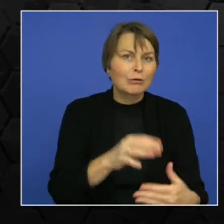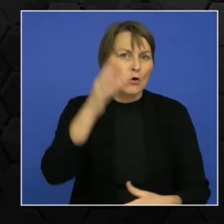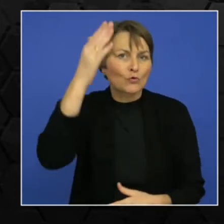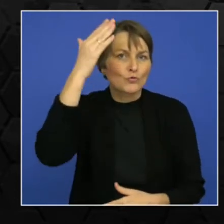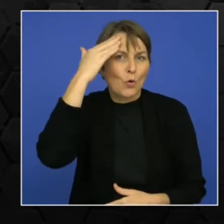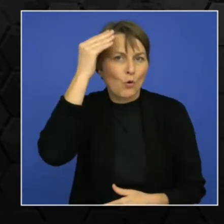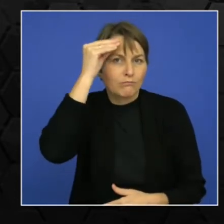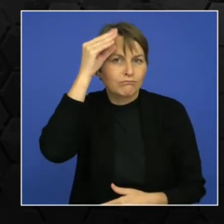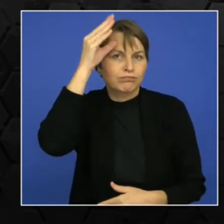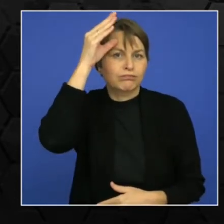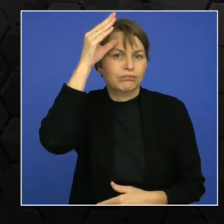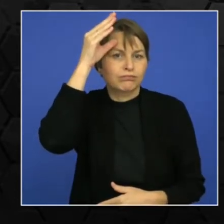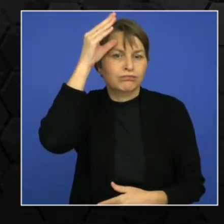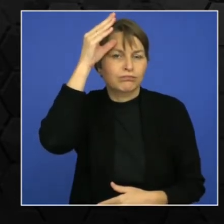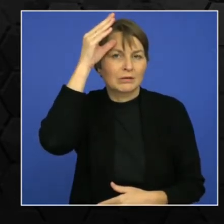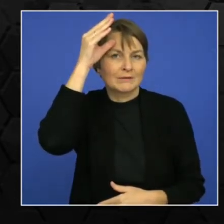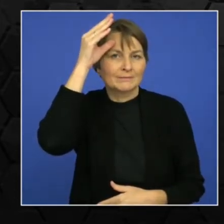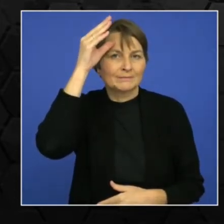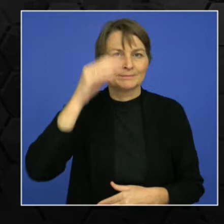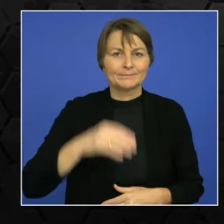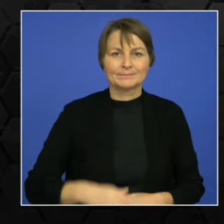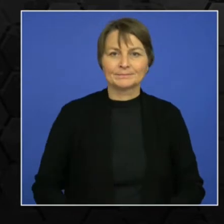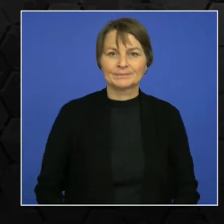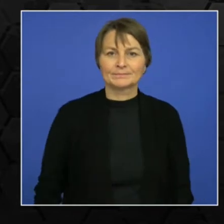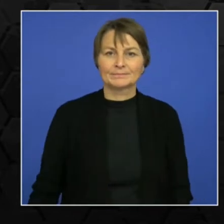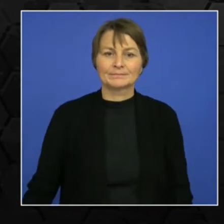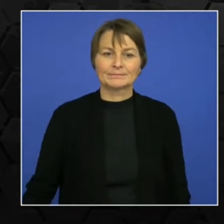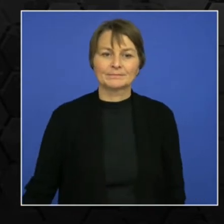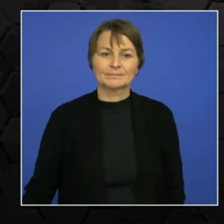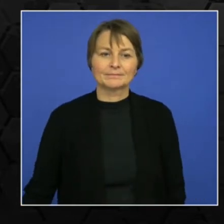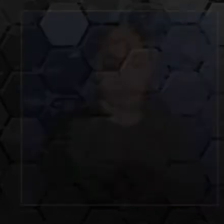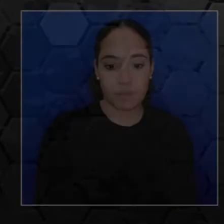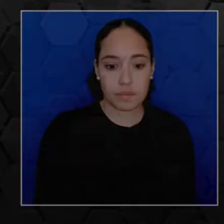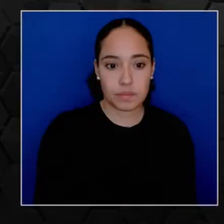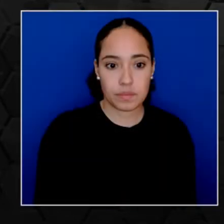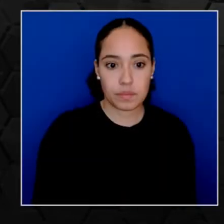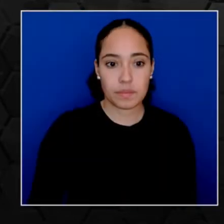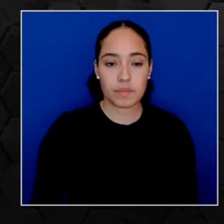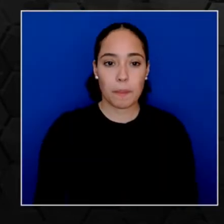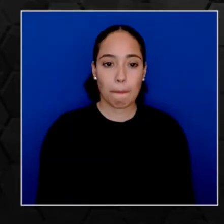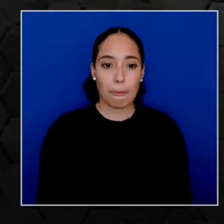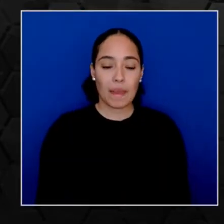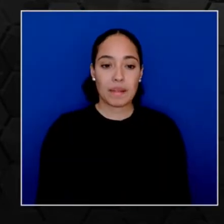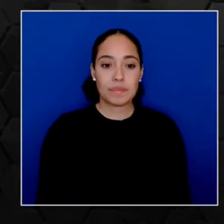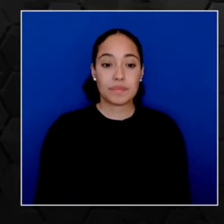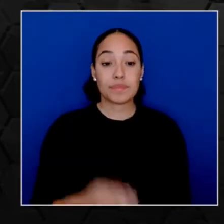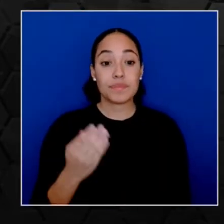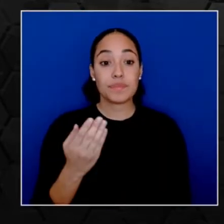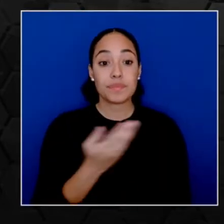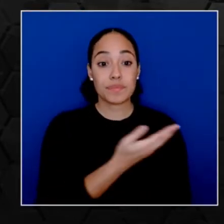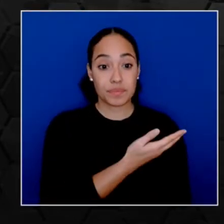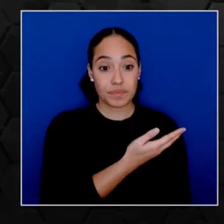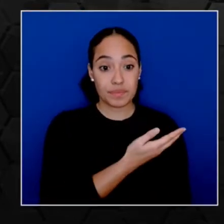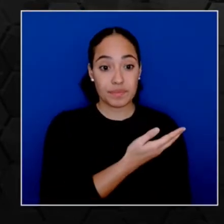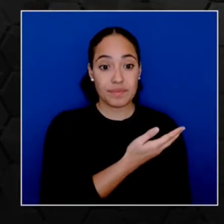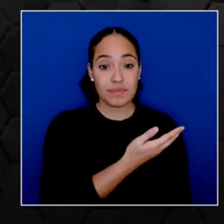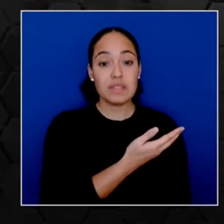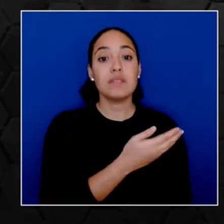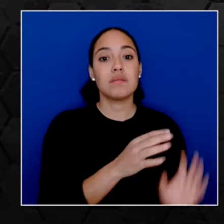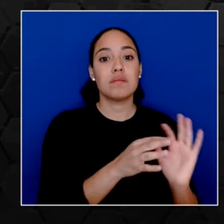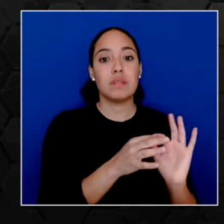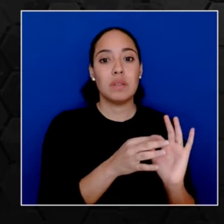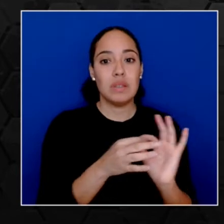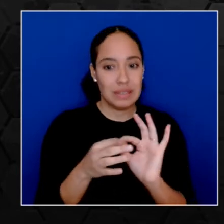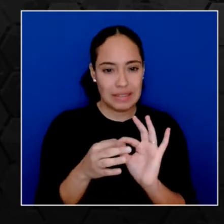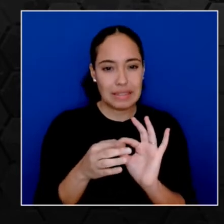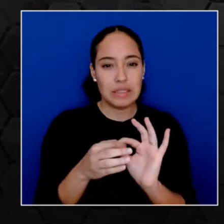system, so this is kind of a recommendation system which is actually based on a rank-based recommendation system, but like there is a small extension which is